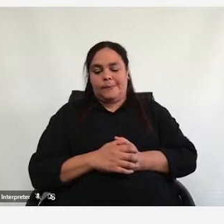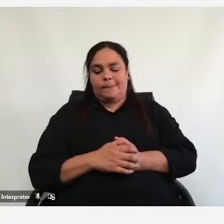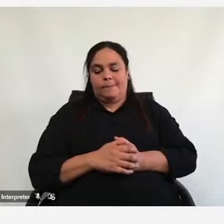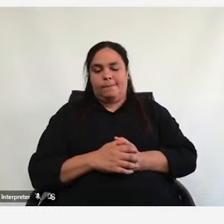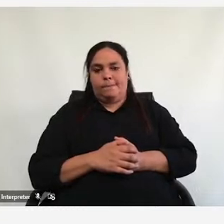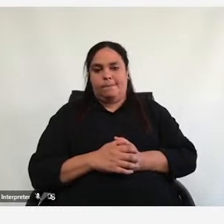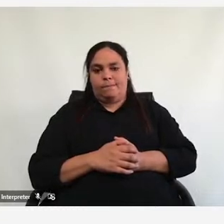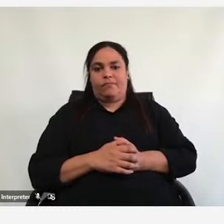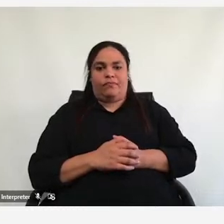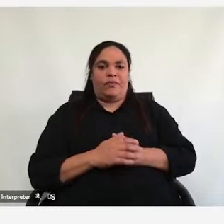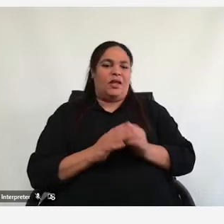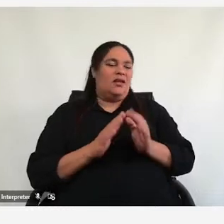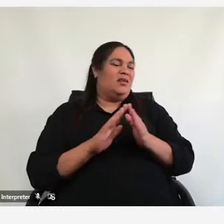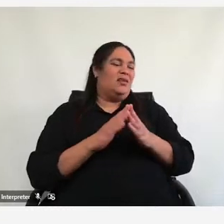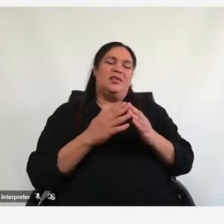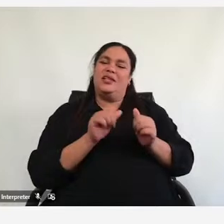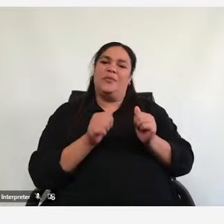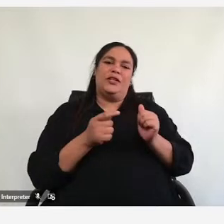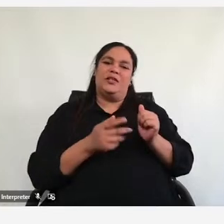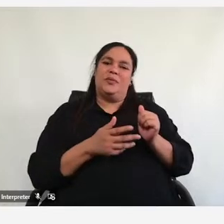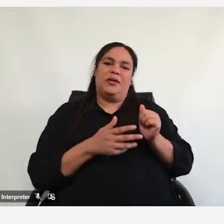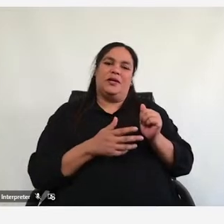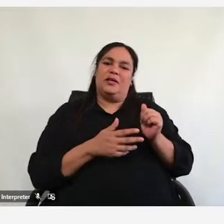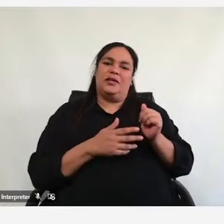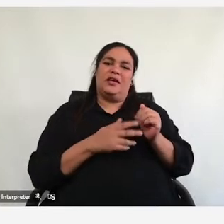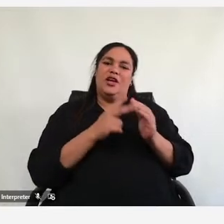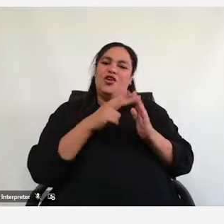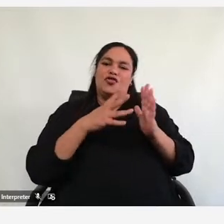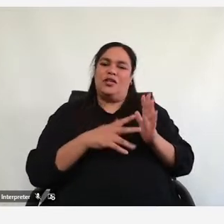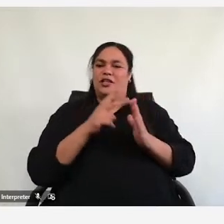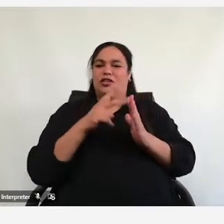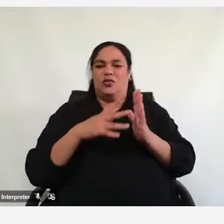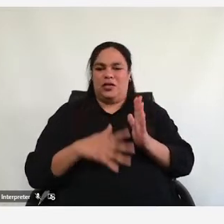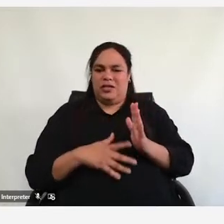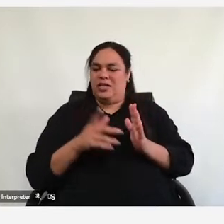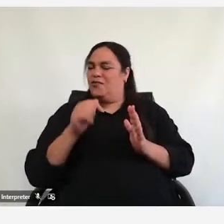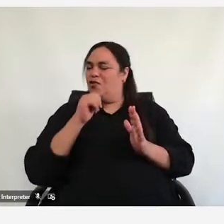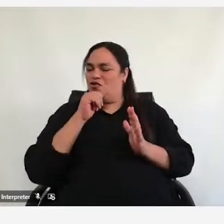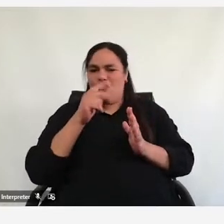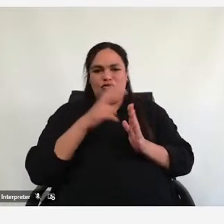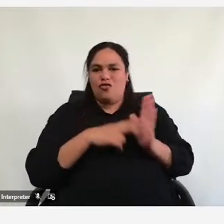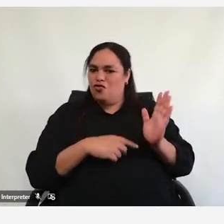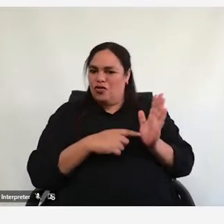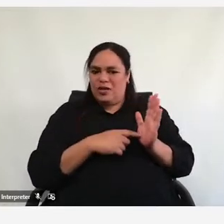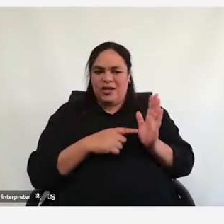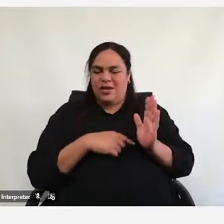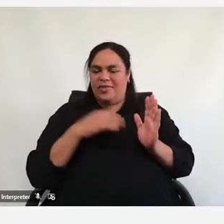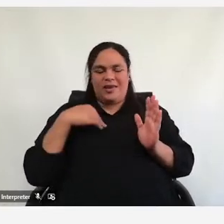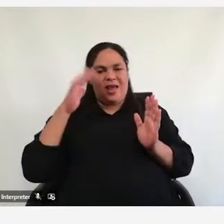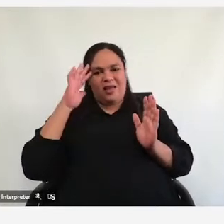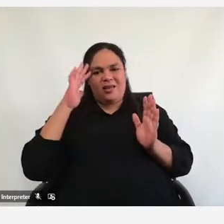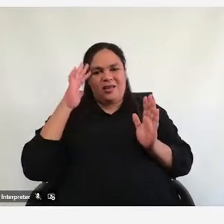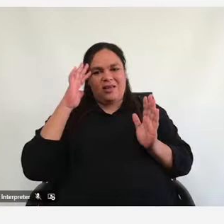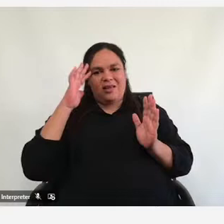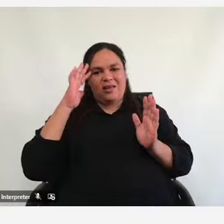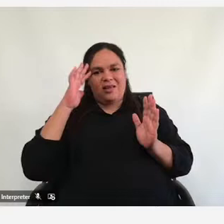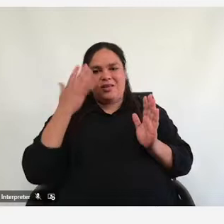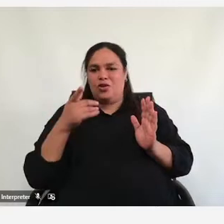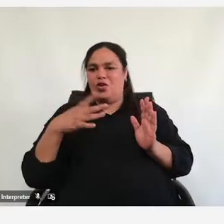It's an e-book. As Deputy Speaker, readers are leaders. If you're not going to read, then I don't know what you want me to engage